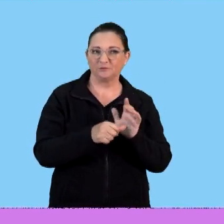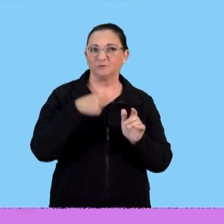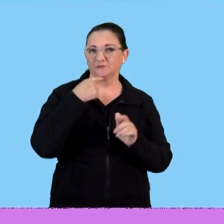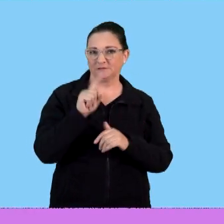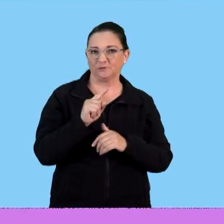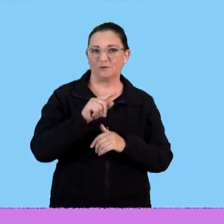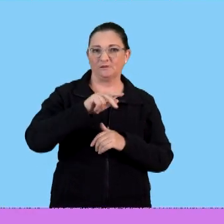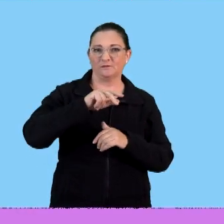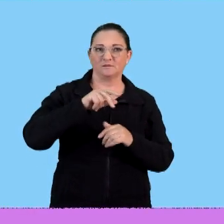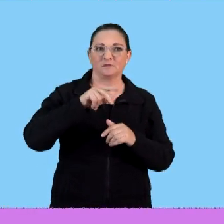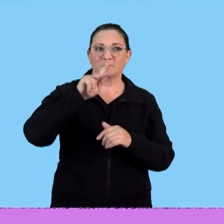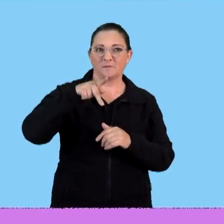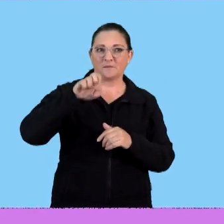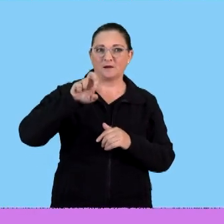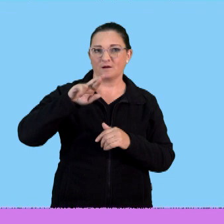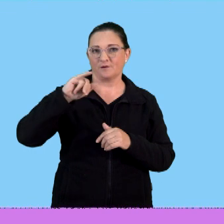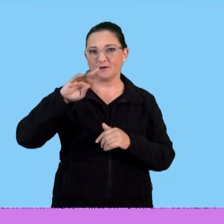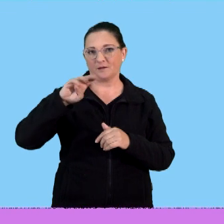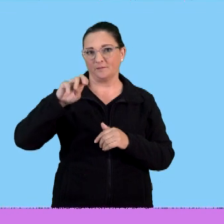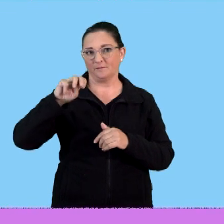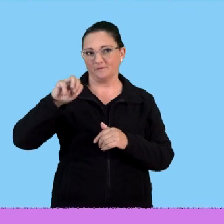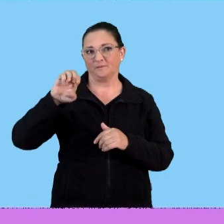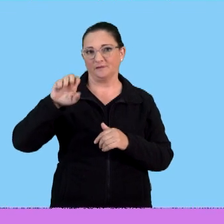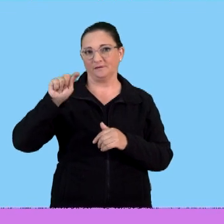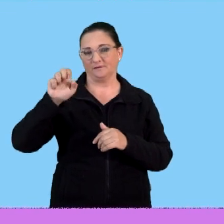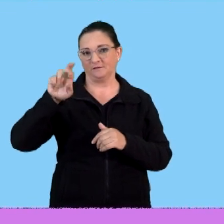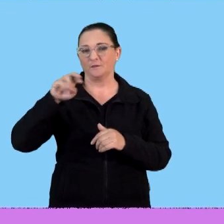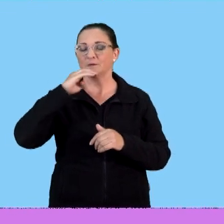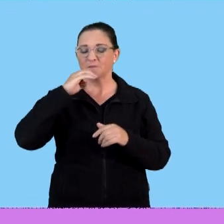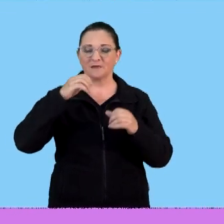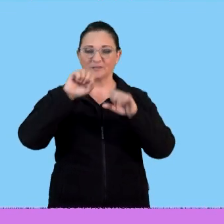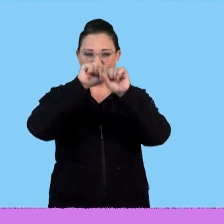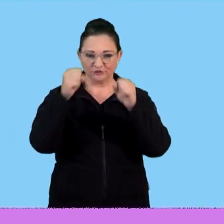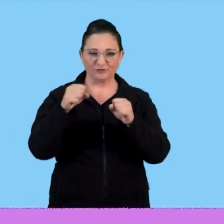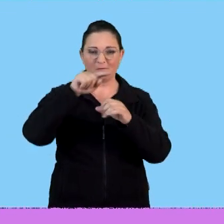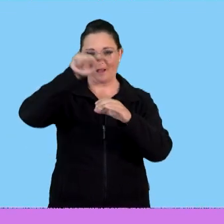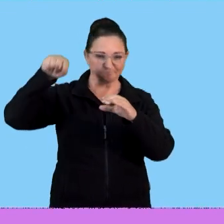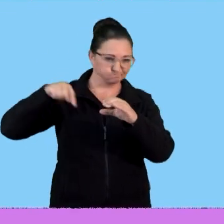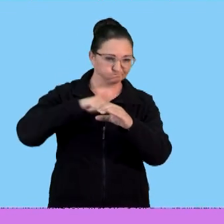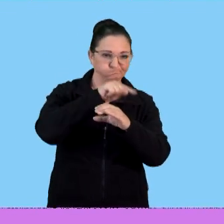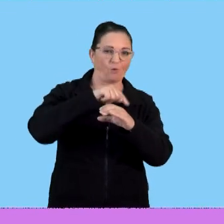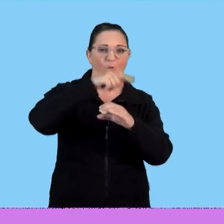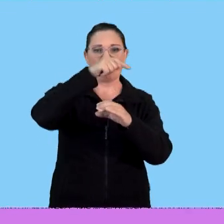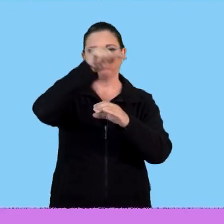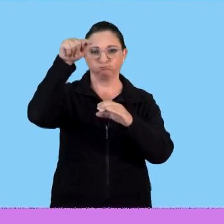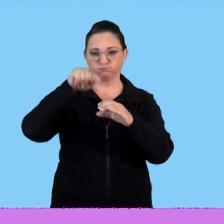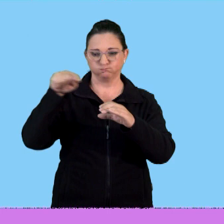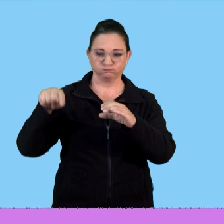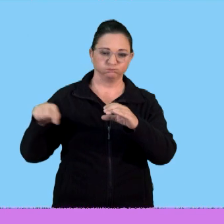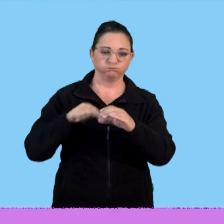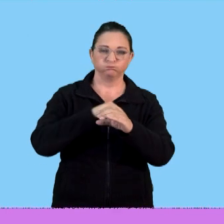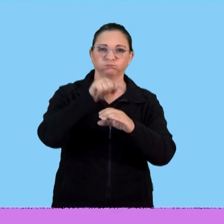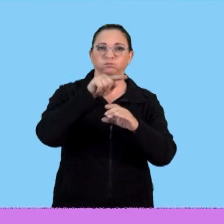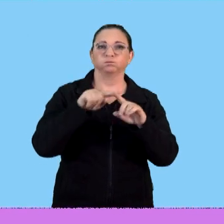said that perimeter is the total length of the outside of a shape or the continuous line forming the